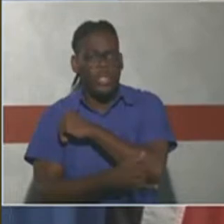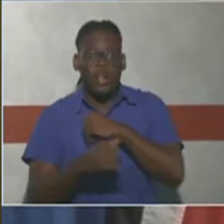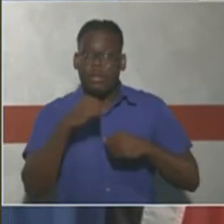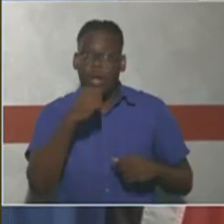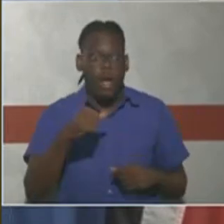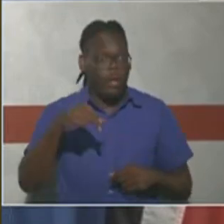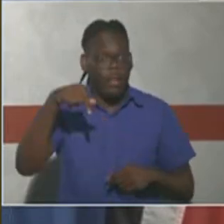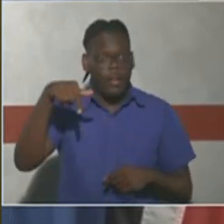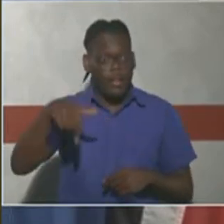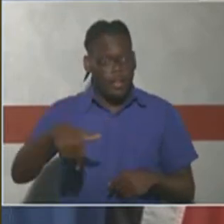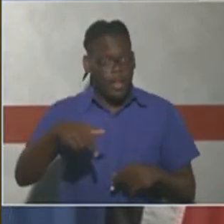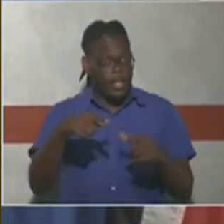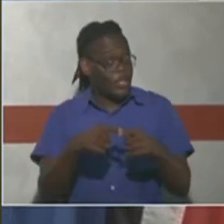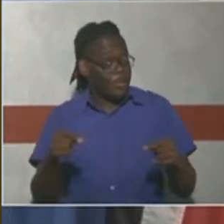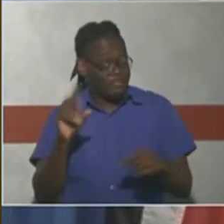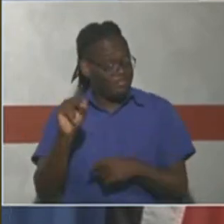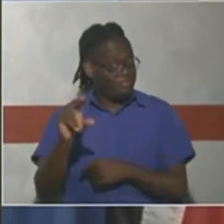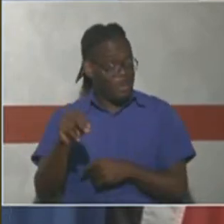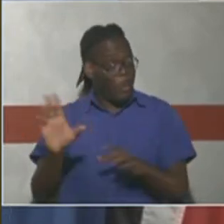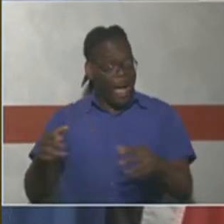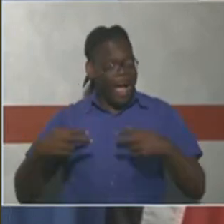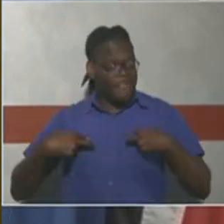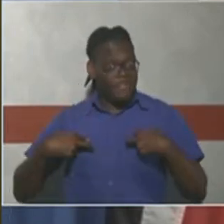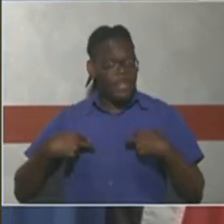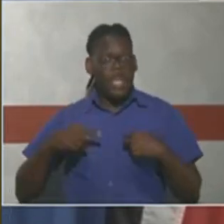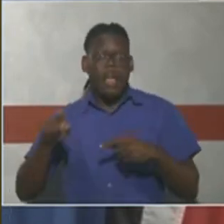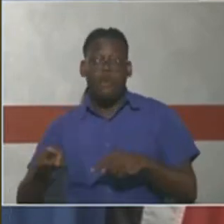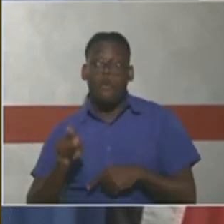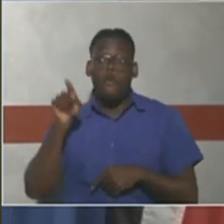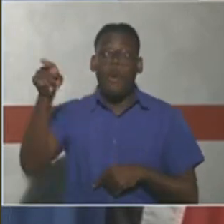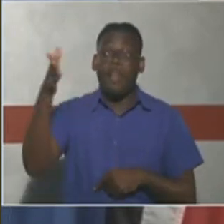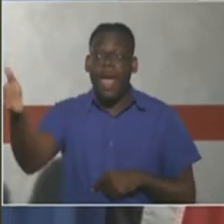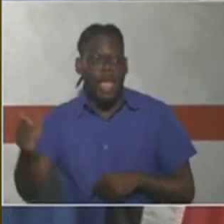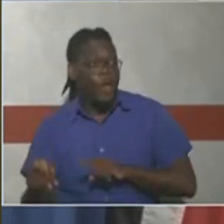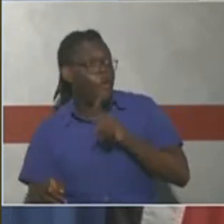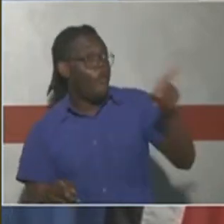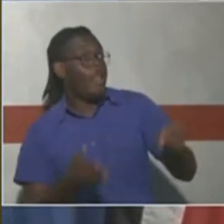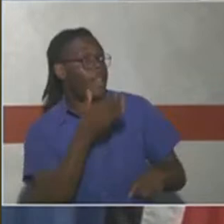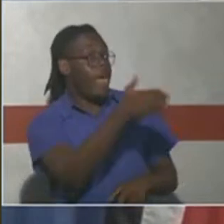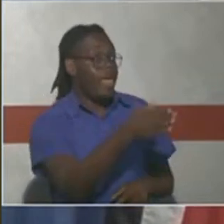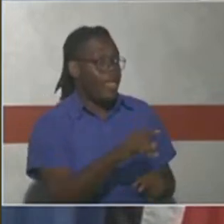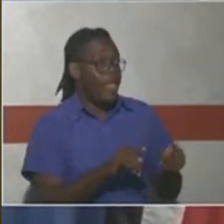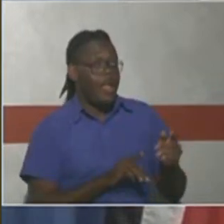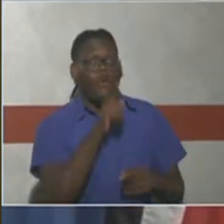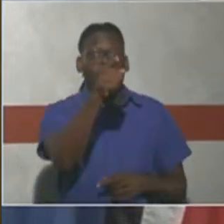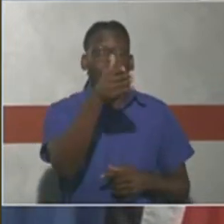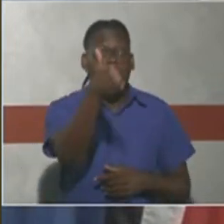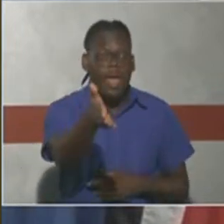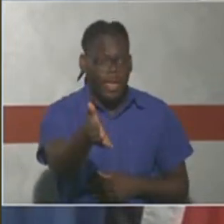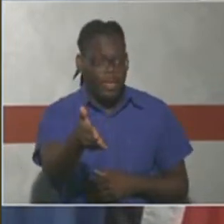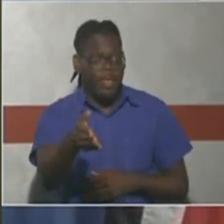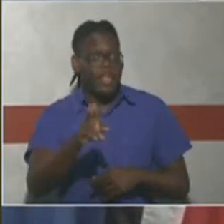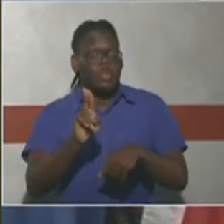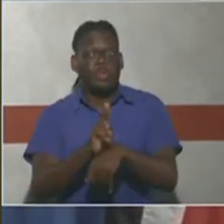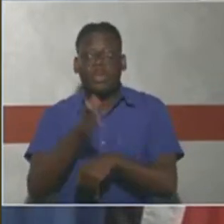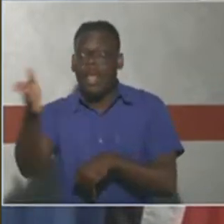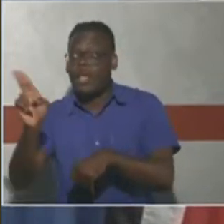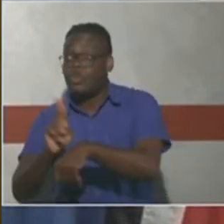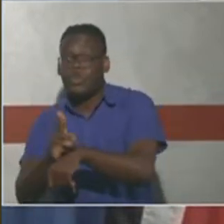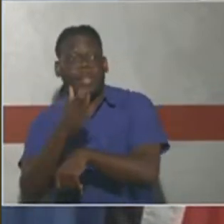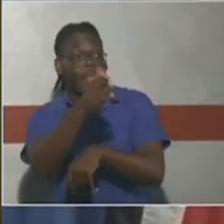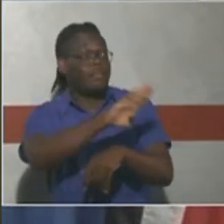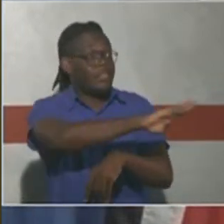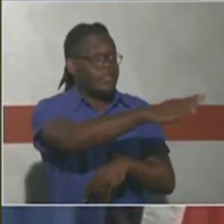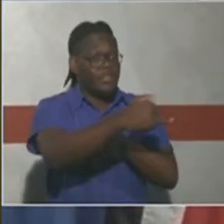have come to a place in Trinidad and Tobago now where we should have been a long time ago. But it took a lot of persuasion to get a yes